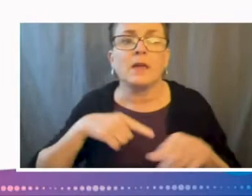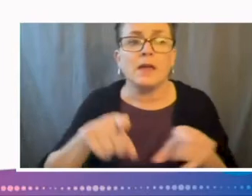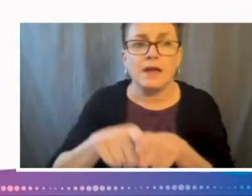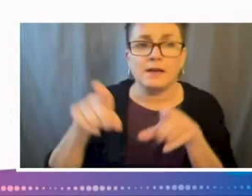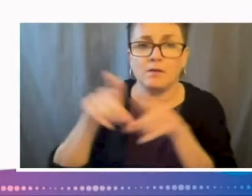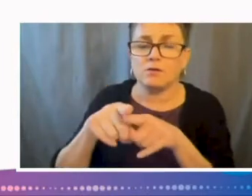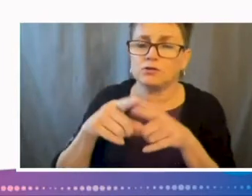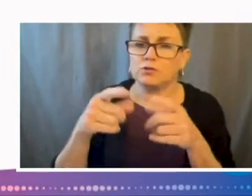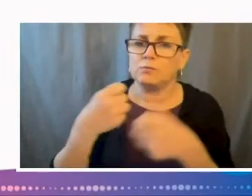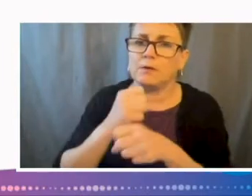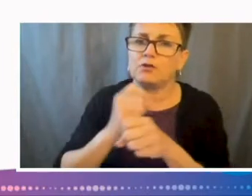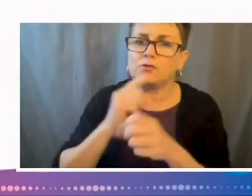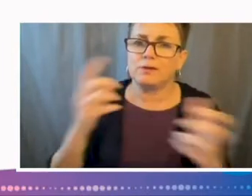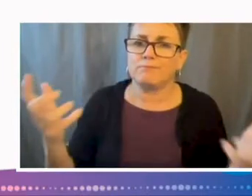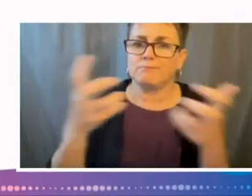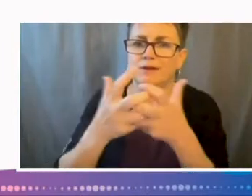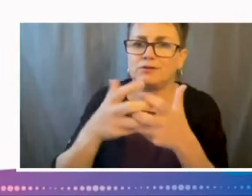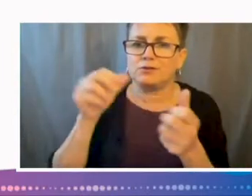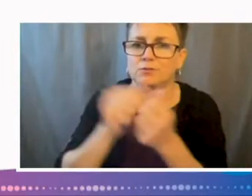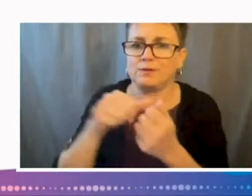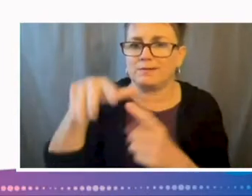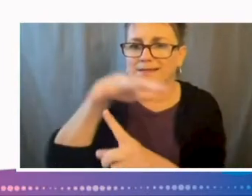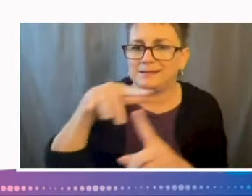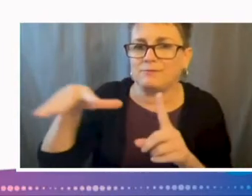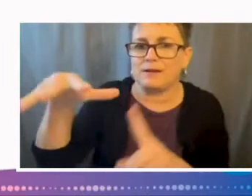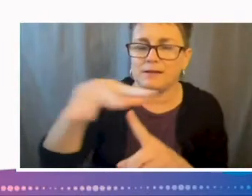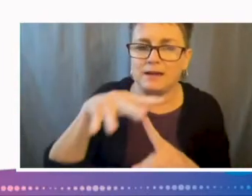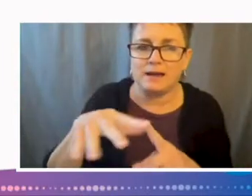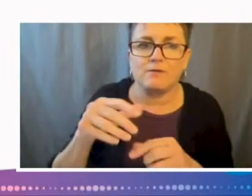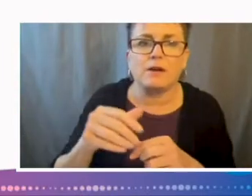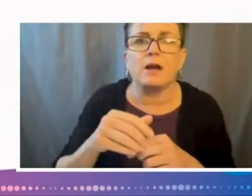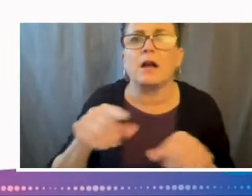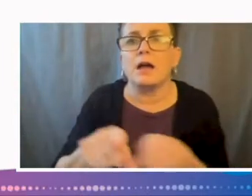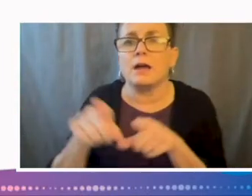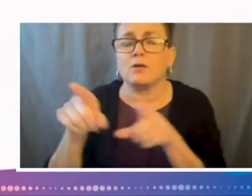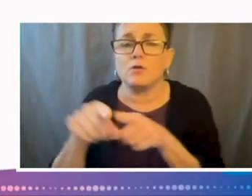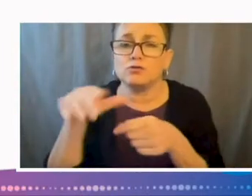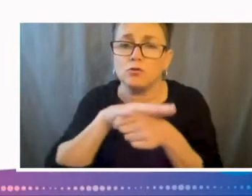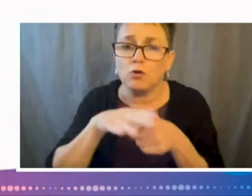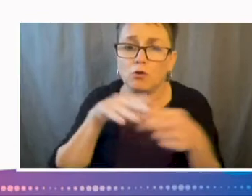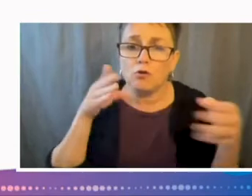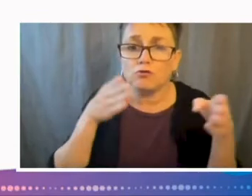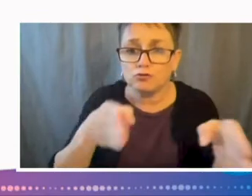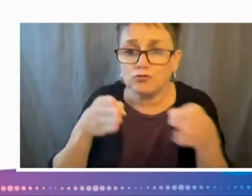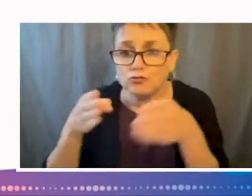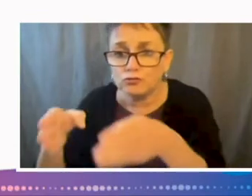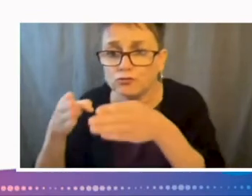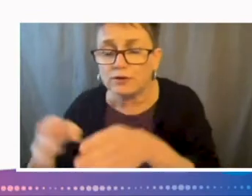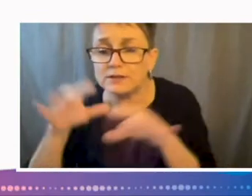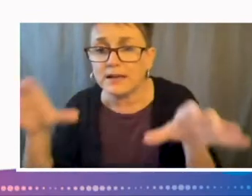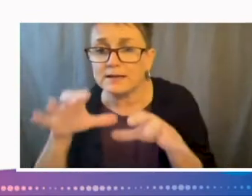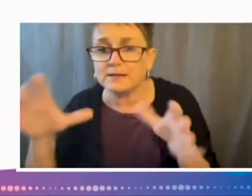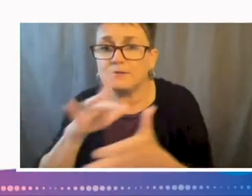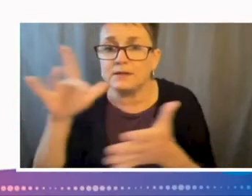area and encouraging access from local streets, activity centers, and connecting modes.